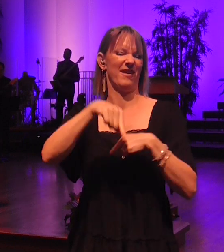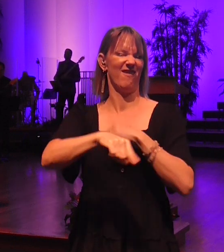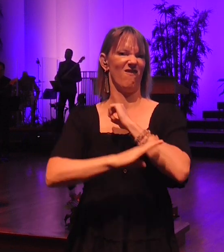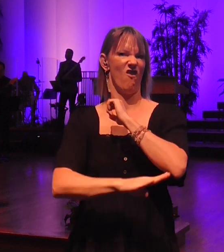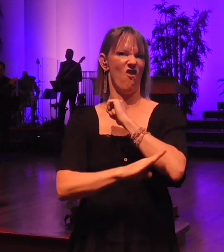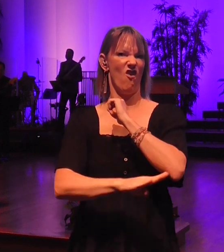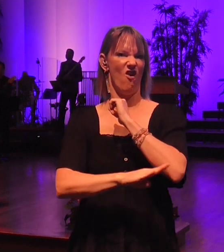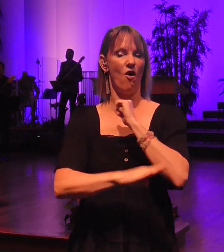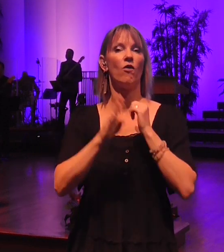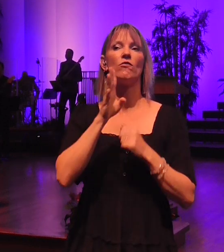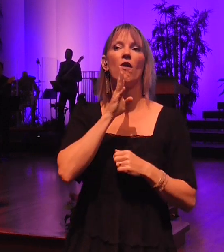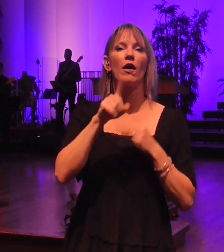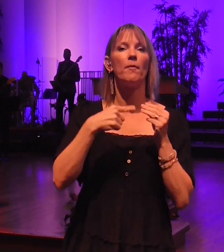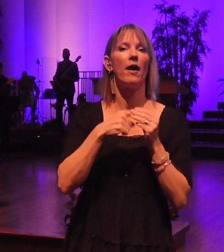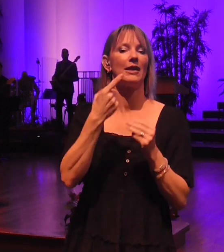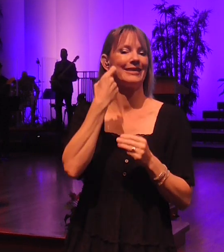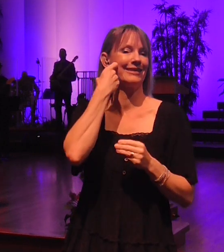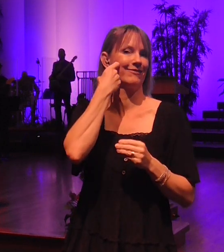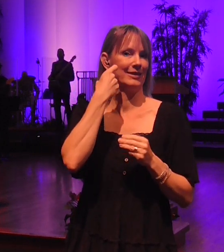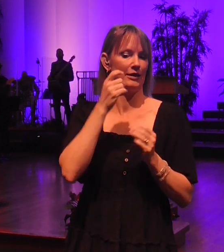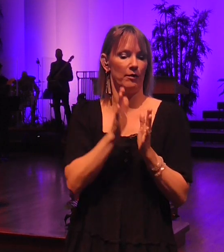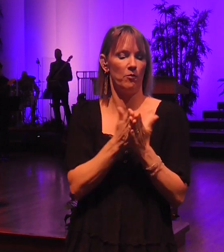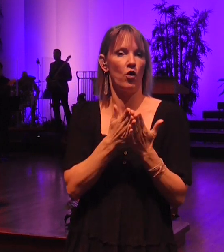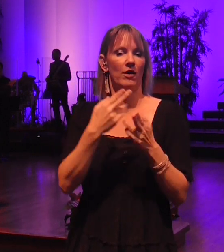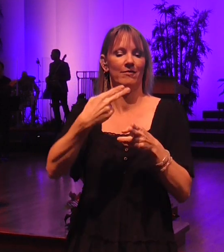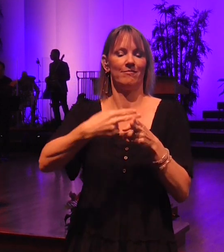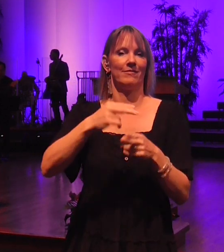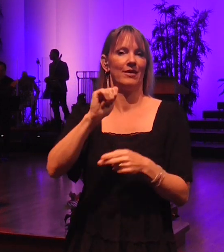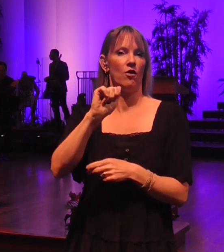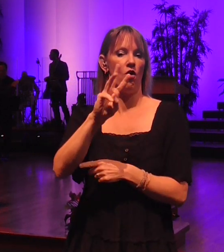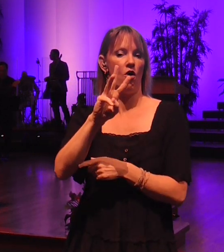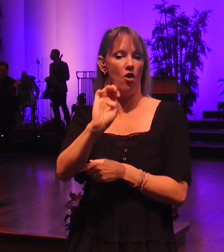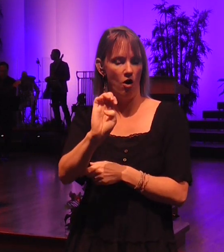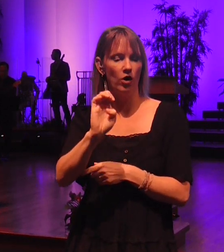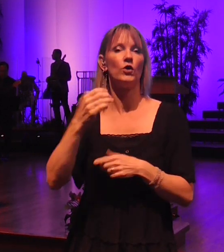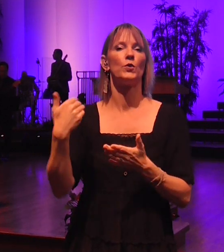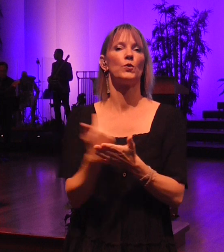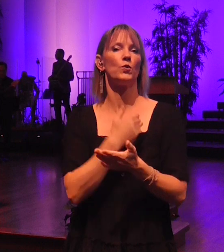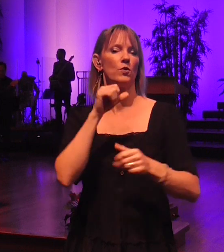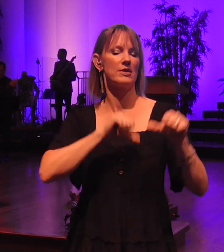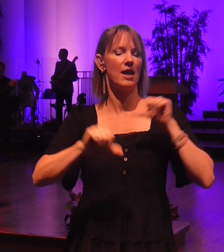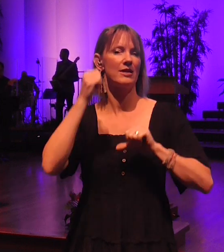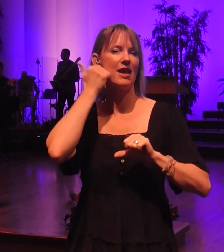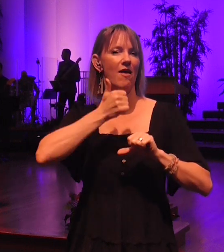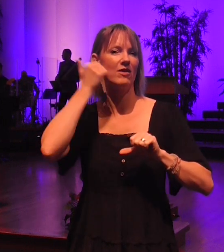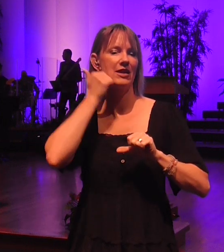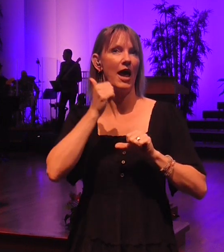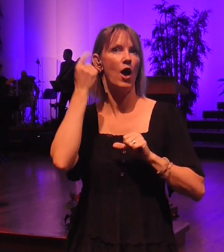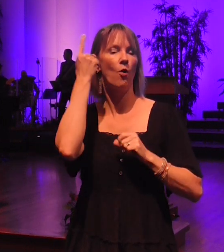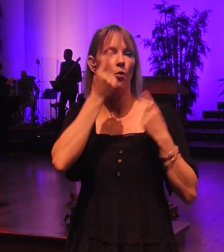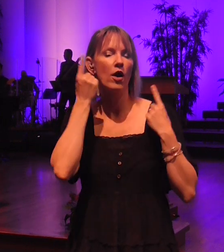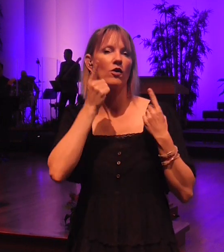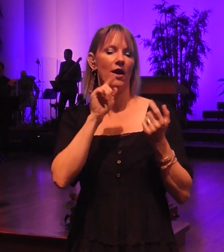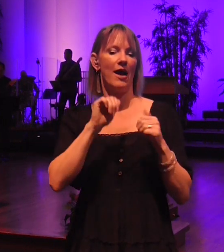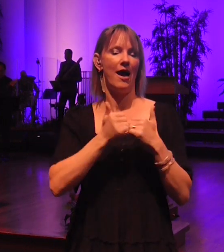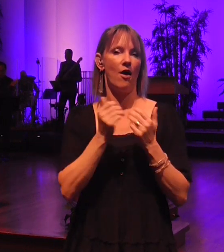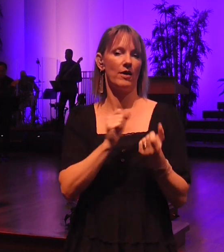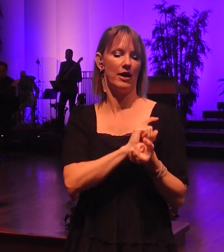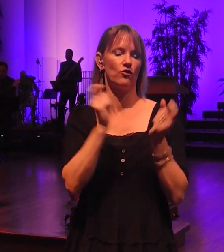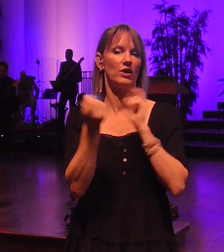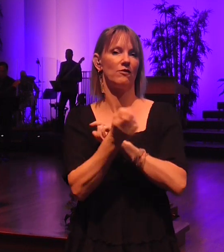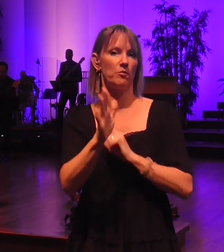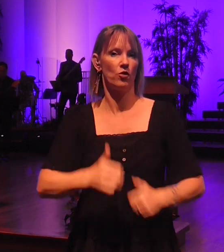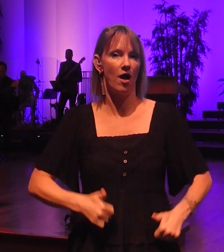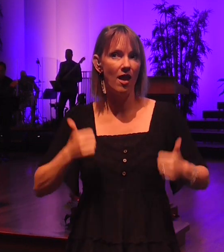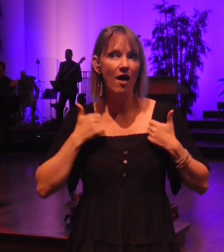talk about his latest book, Awe, the new science of everyday wonder and how it can transform your life. Purchase tickets at the event center or online,